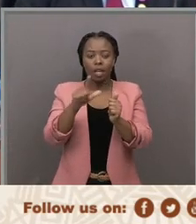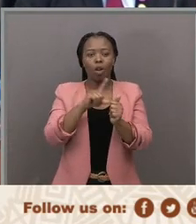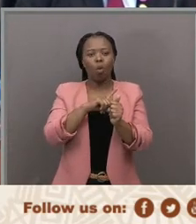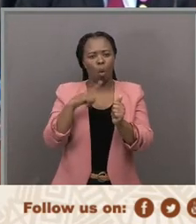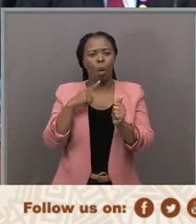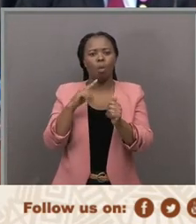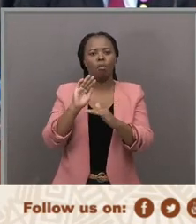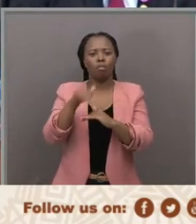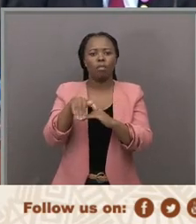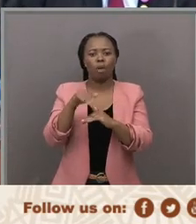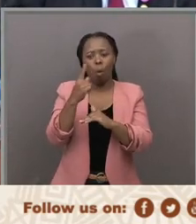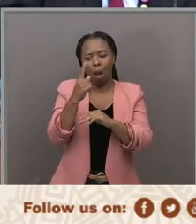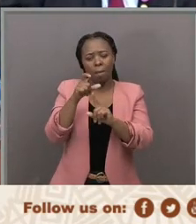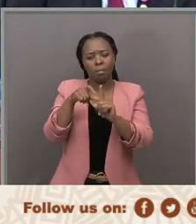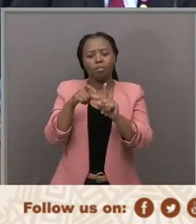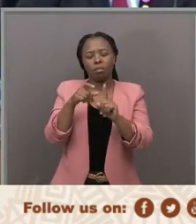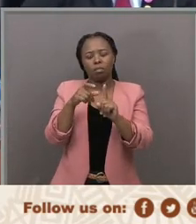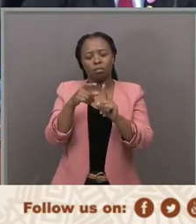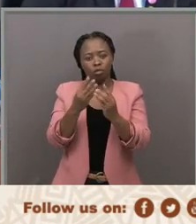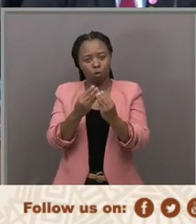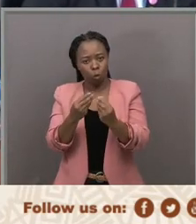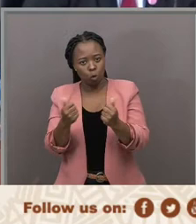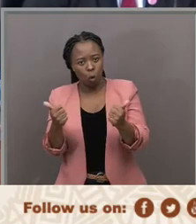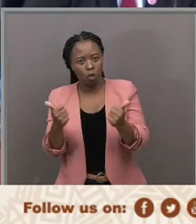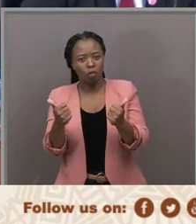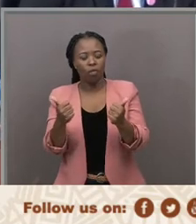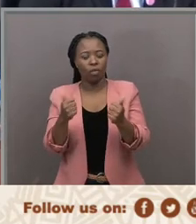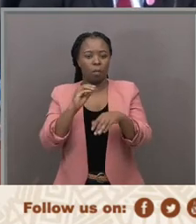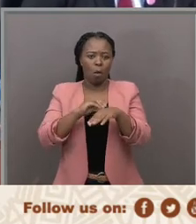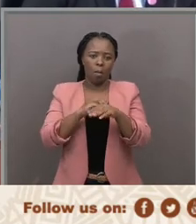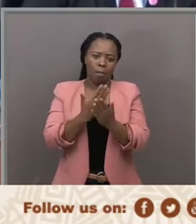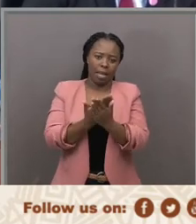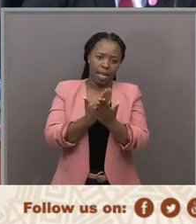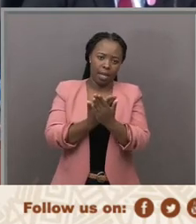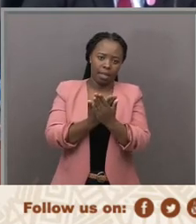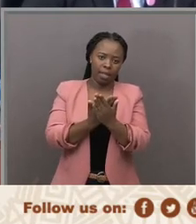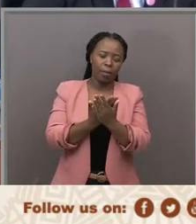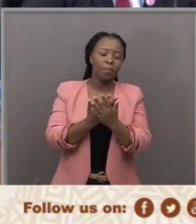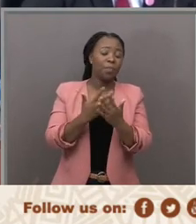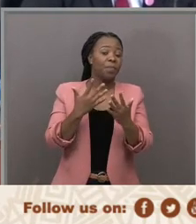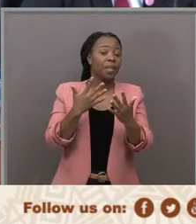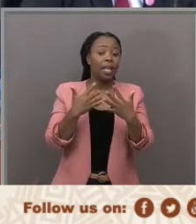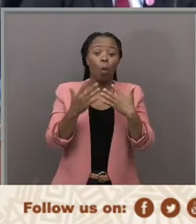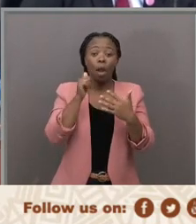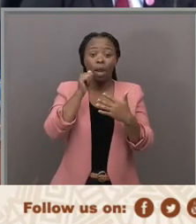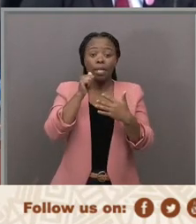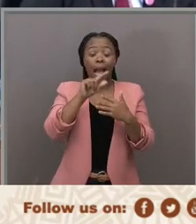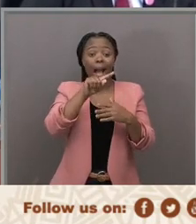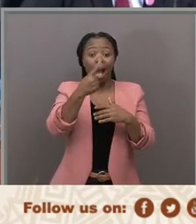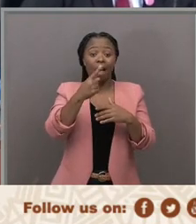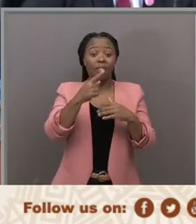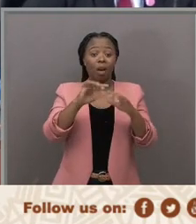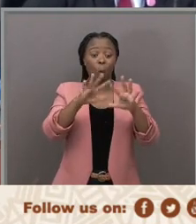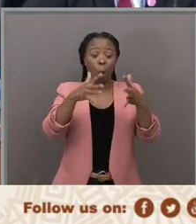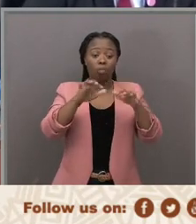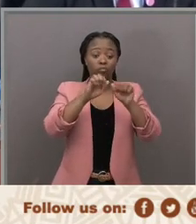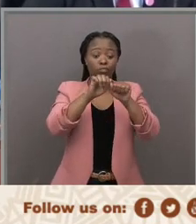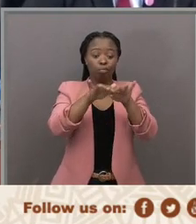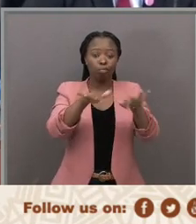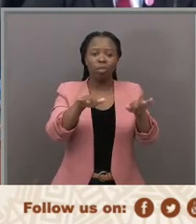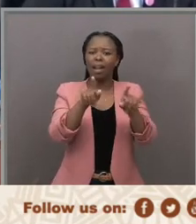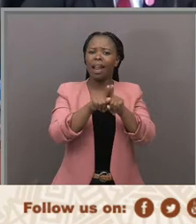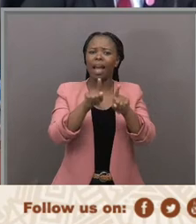one problem. Partnerships that will stand us in good stead when we tackle other pandemics like